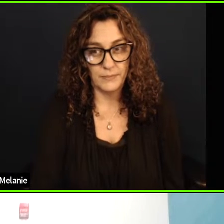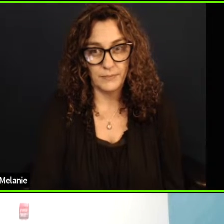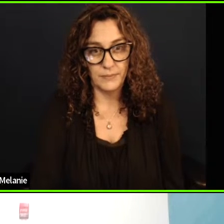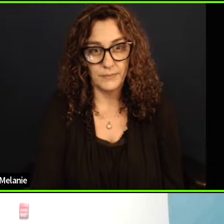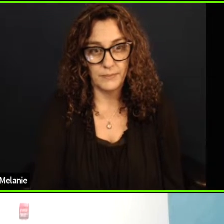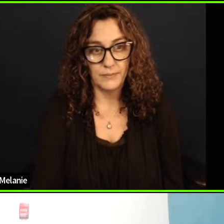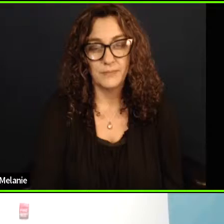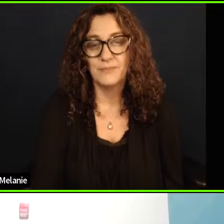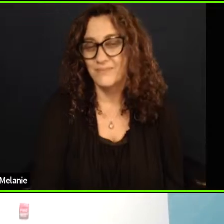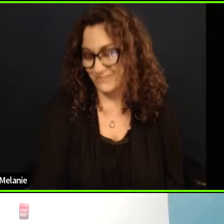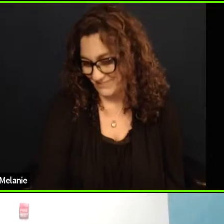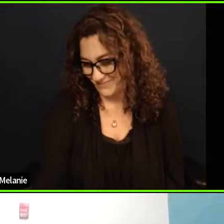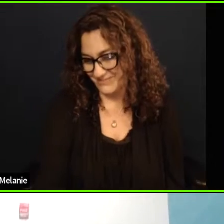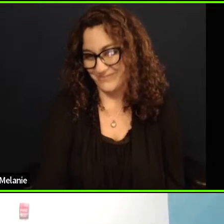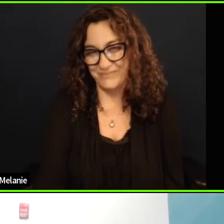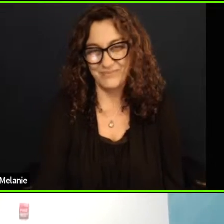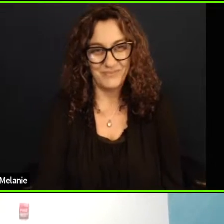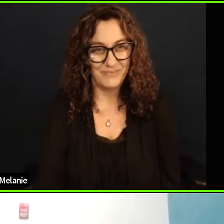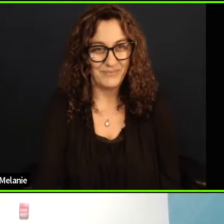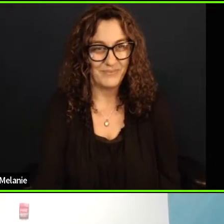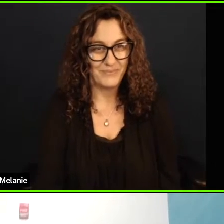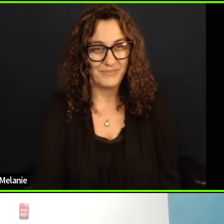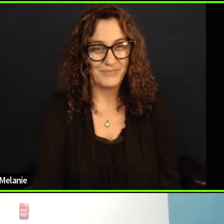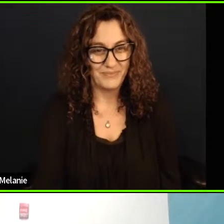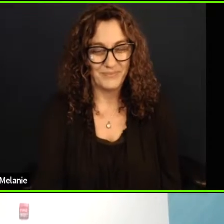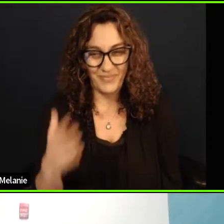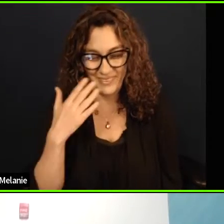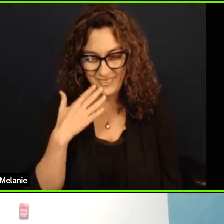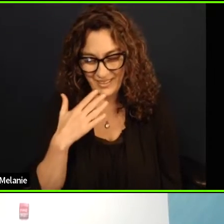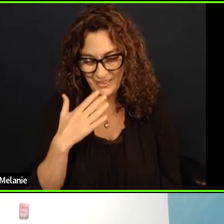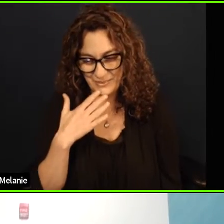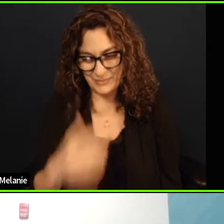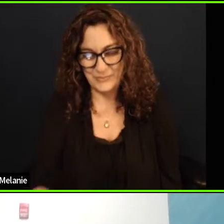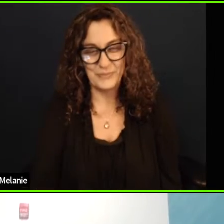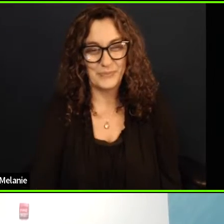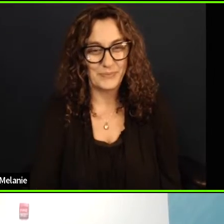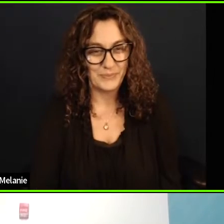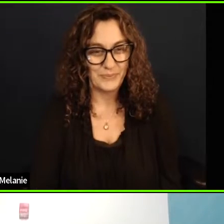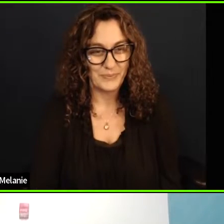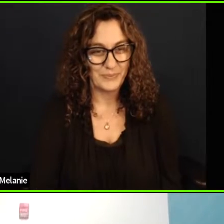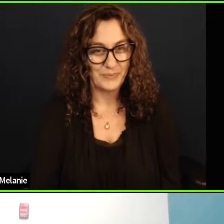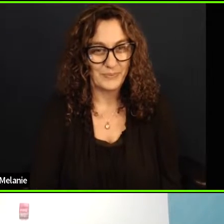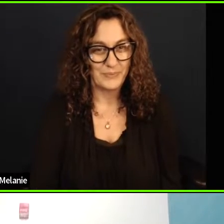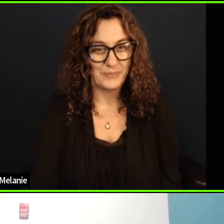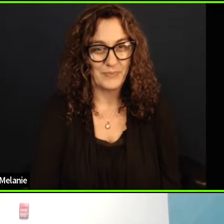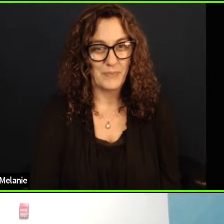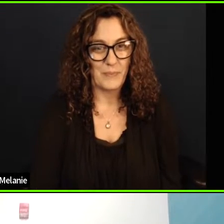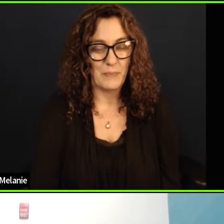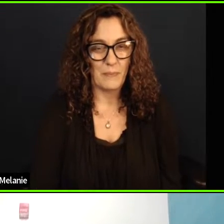Thanks so much, Vanessa. All righty, let me get this opened up for us here.